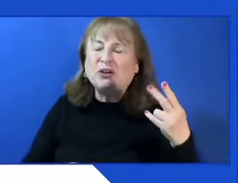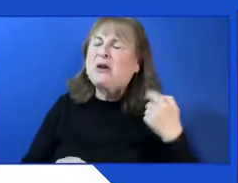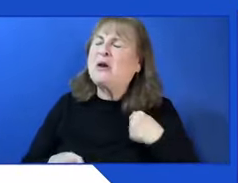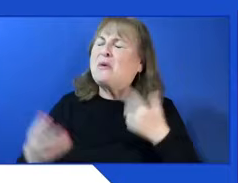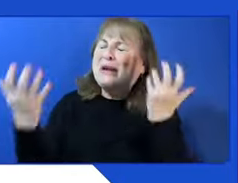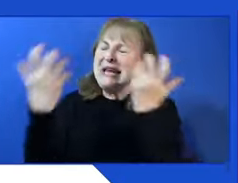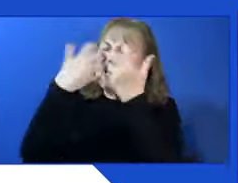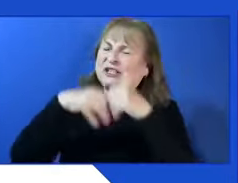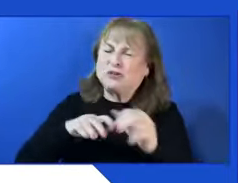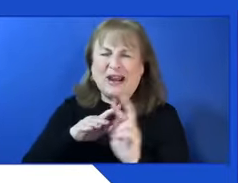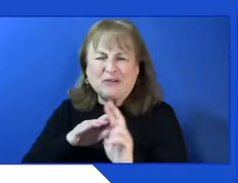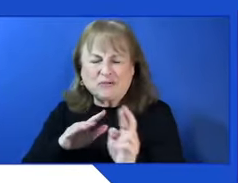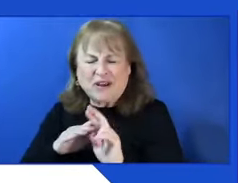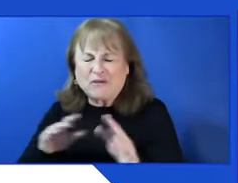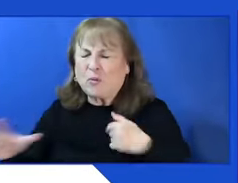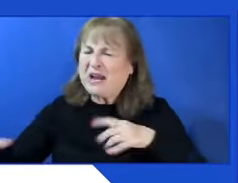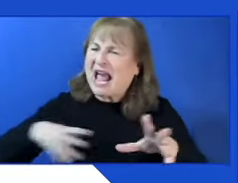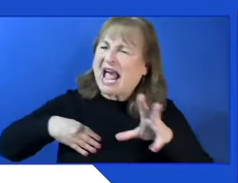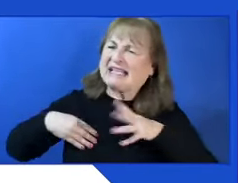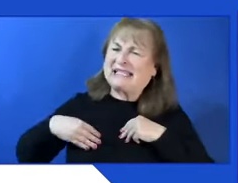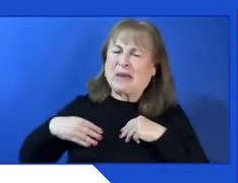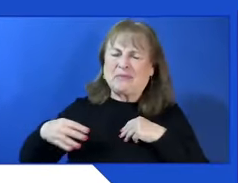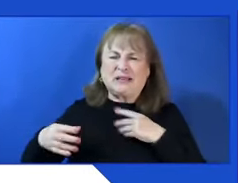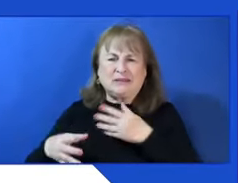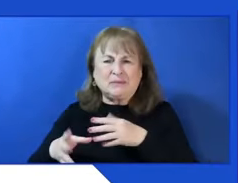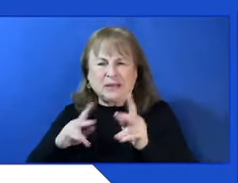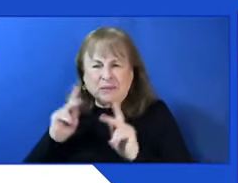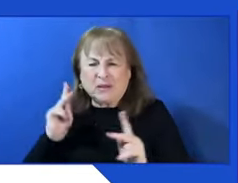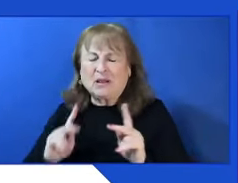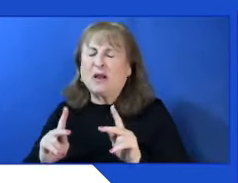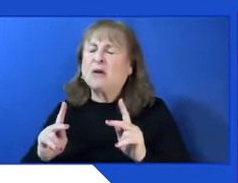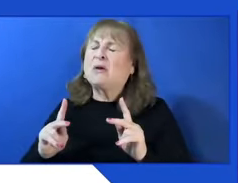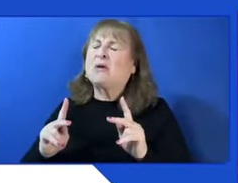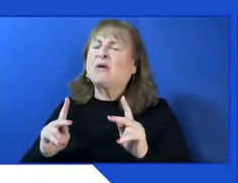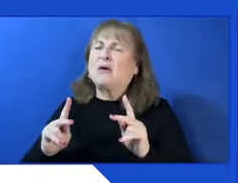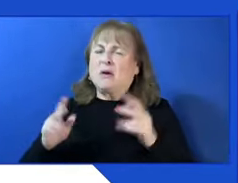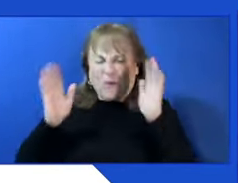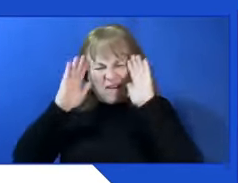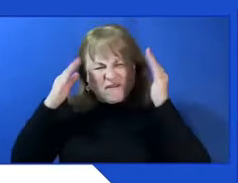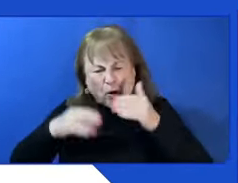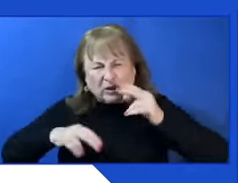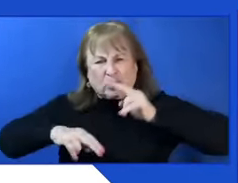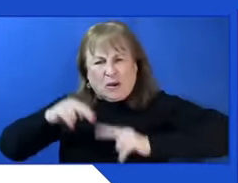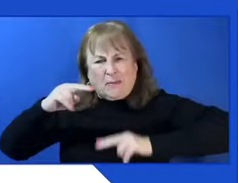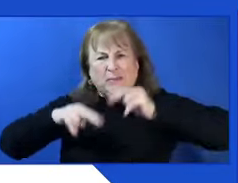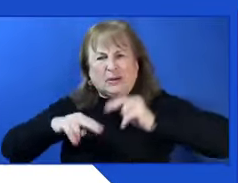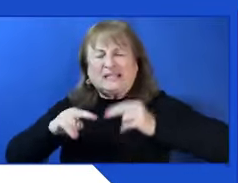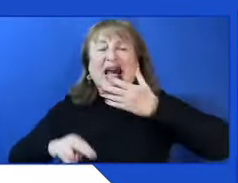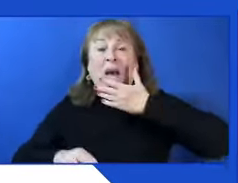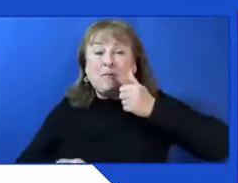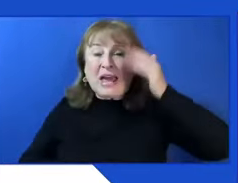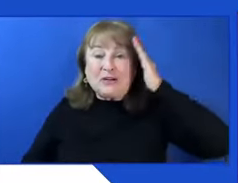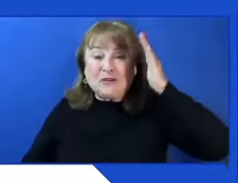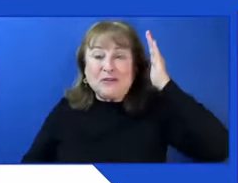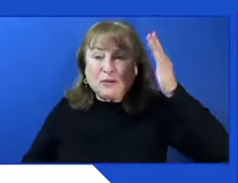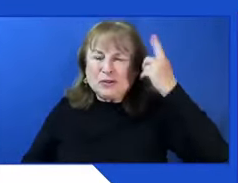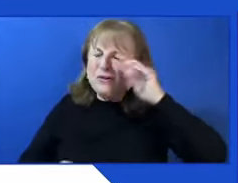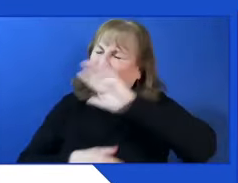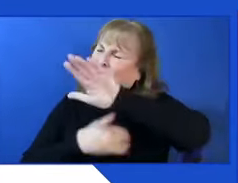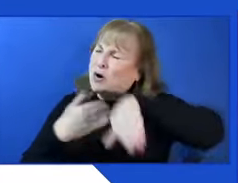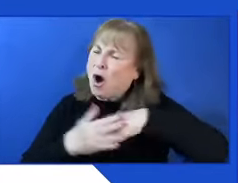refugees. We accepted the borders, and we focused on building a better future for all